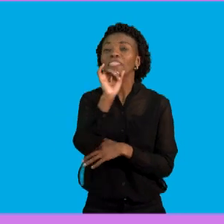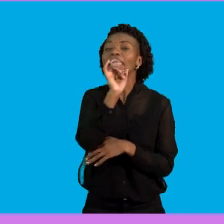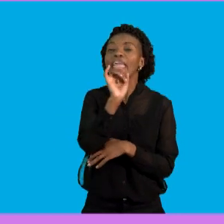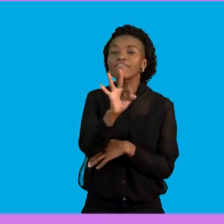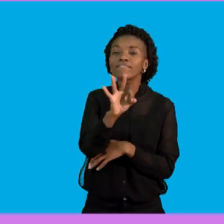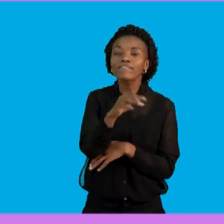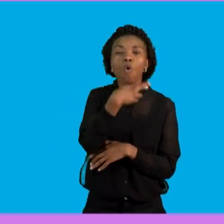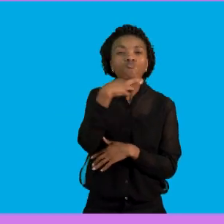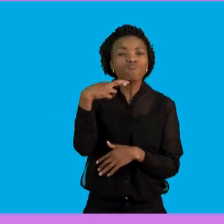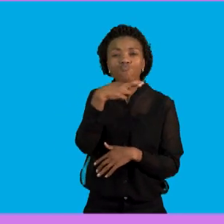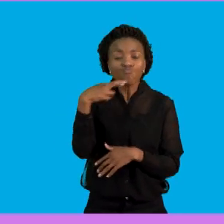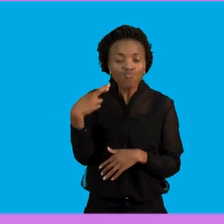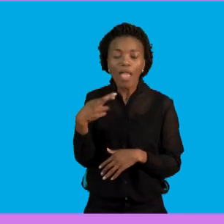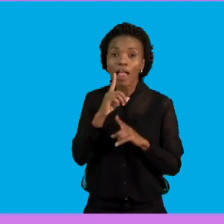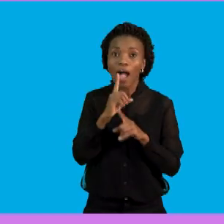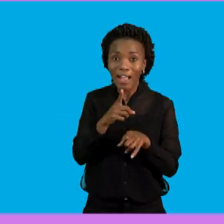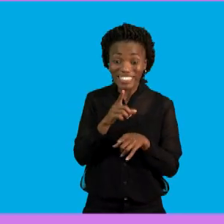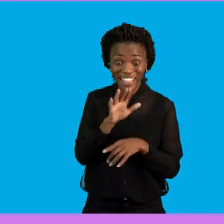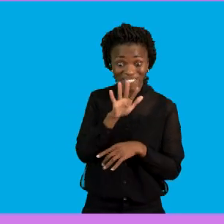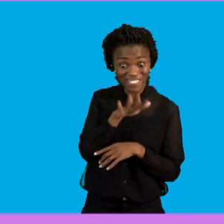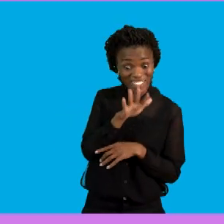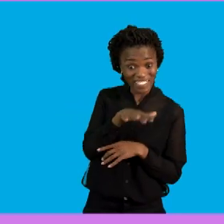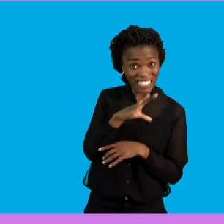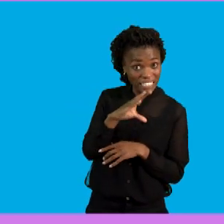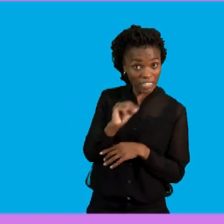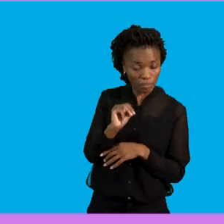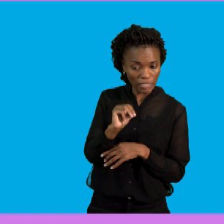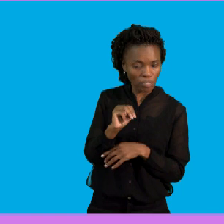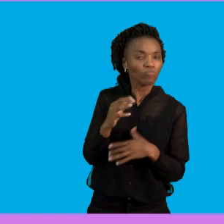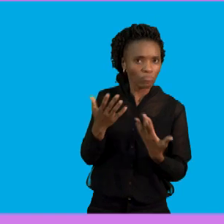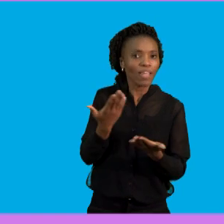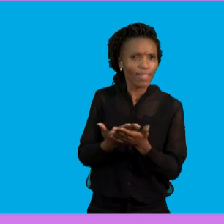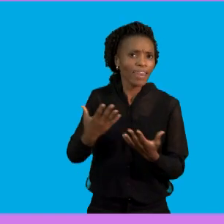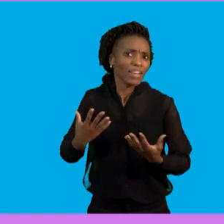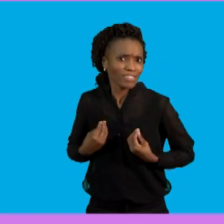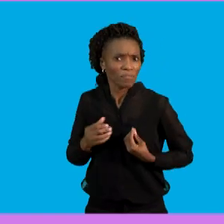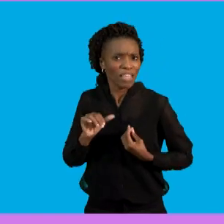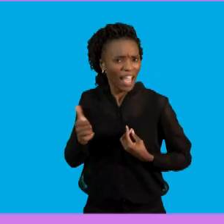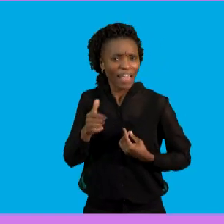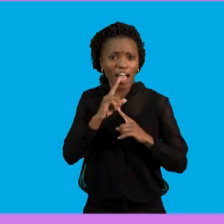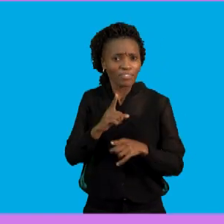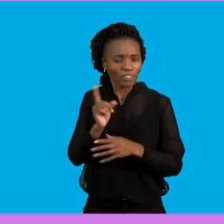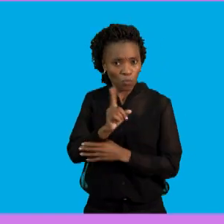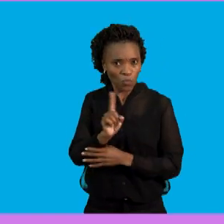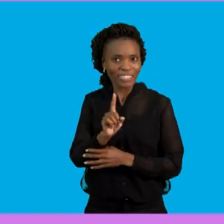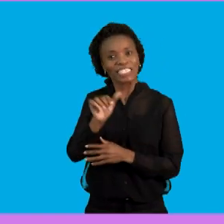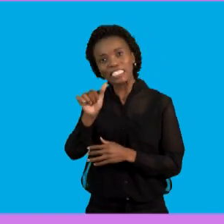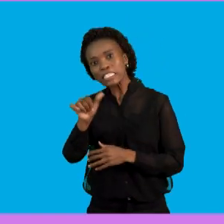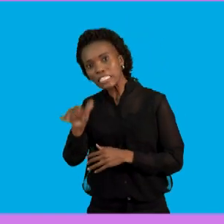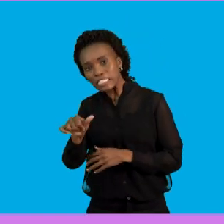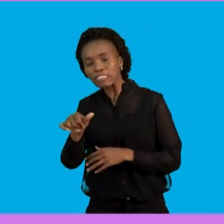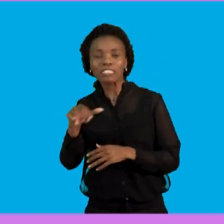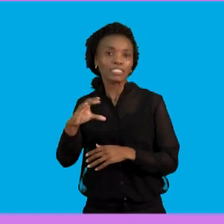said if the actual answer or the actual measurement is 15 centimeters, another answer that will